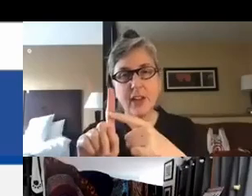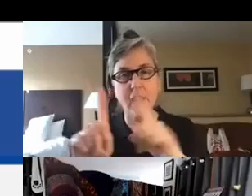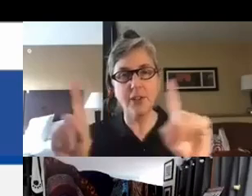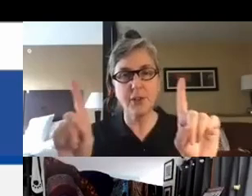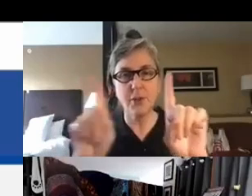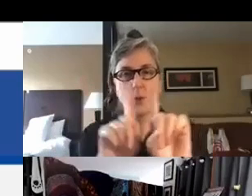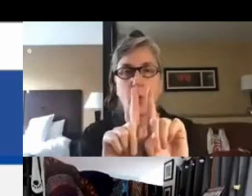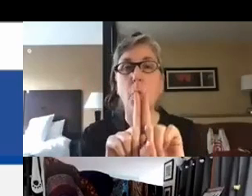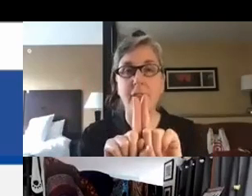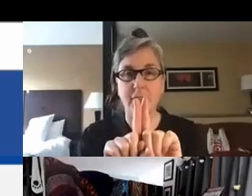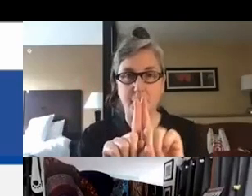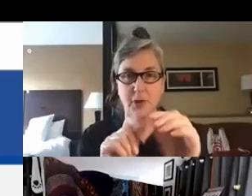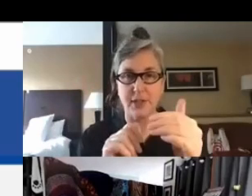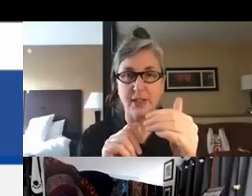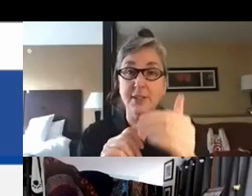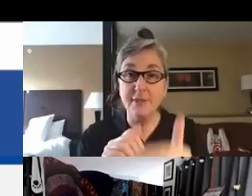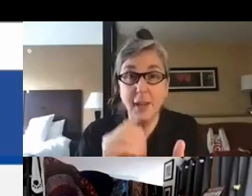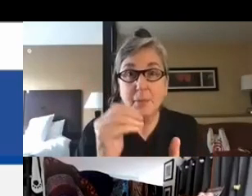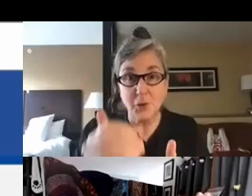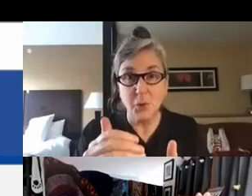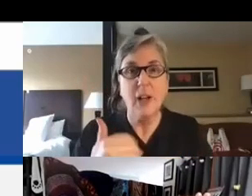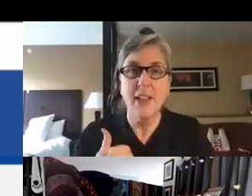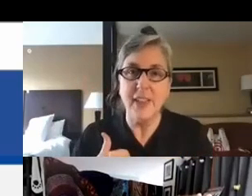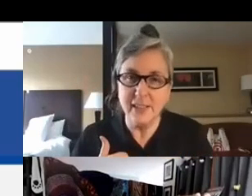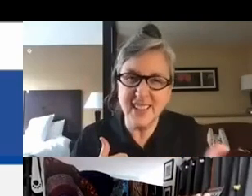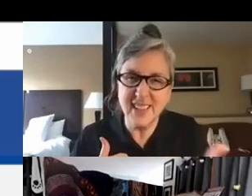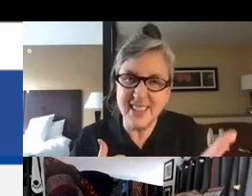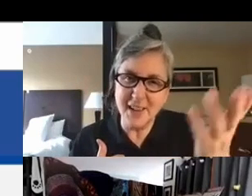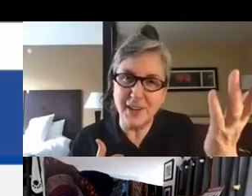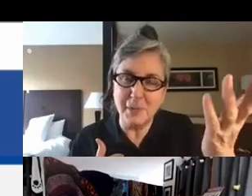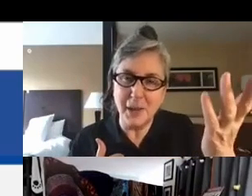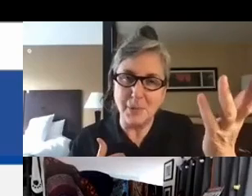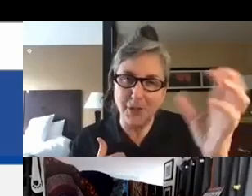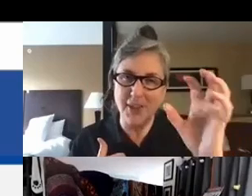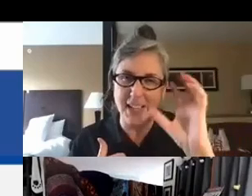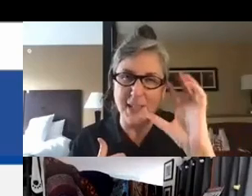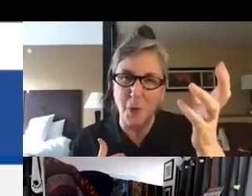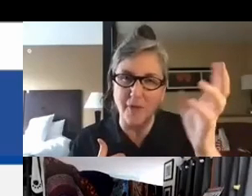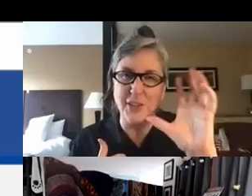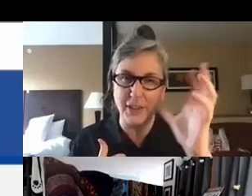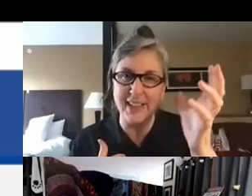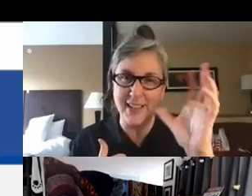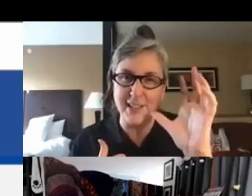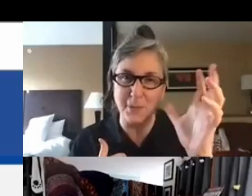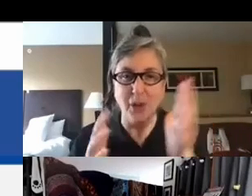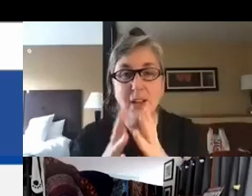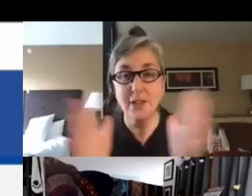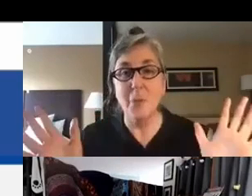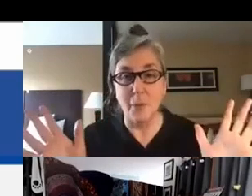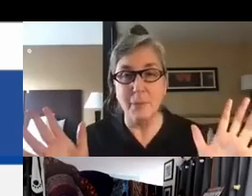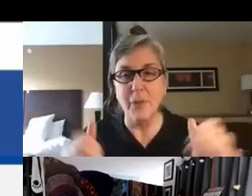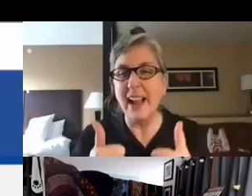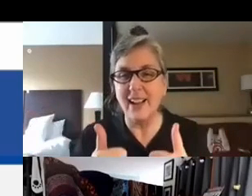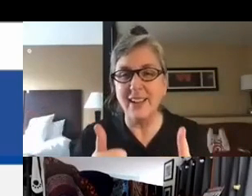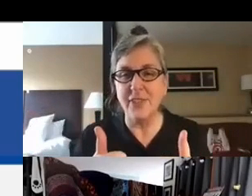for the college student to work with the person to develop the tool that looks like the stuff on Able Opportunities, that's more visually accessible to